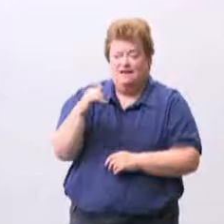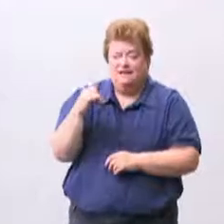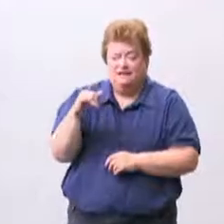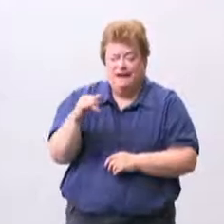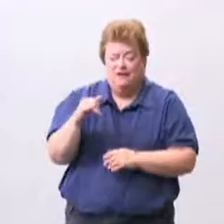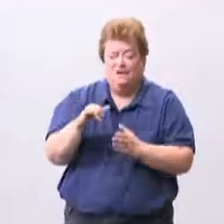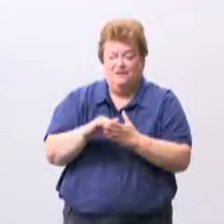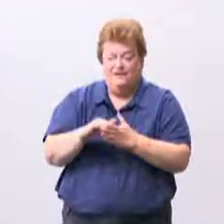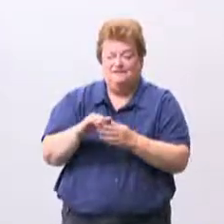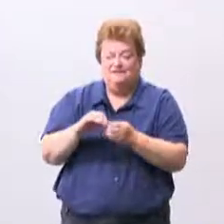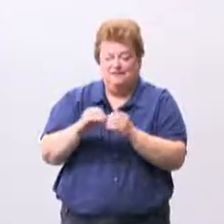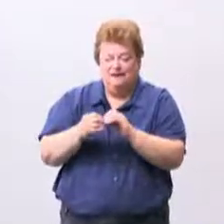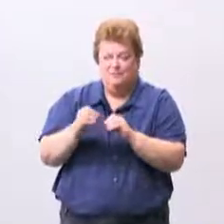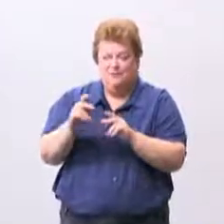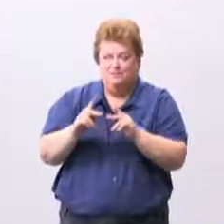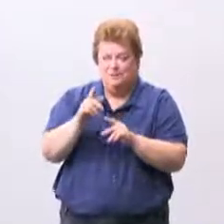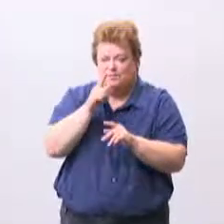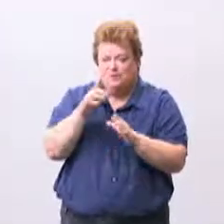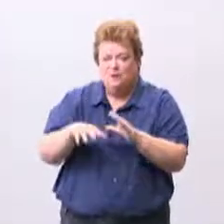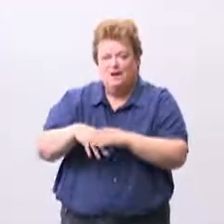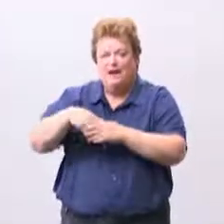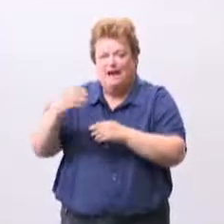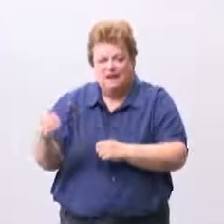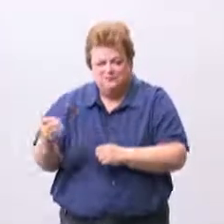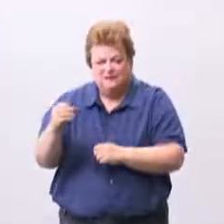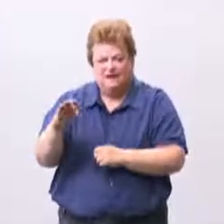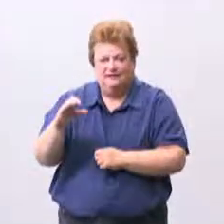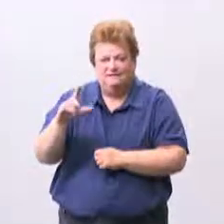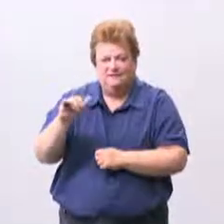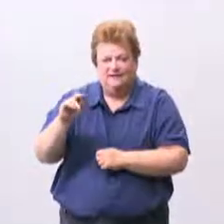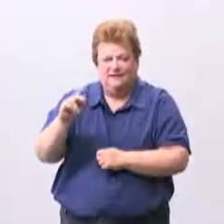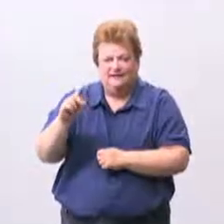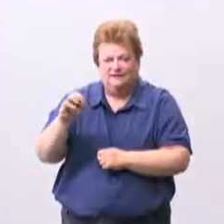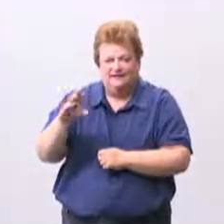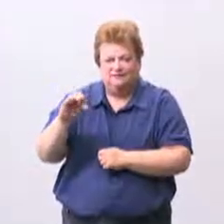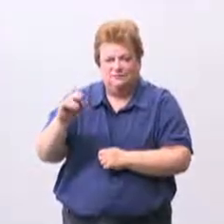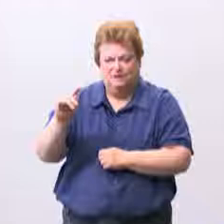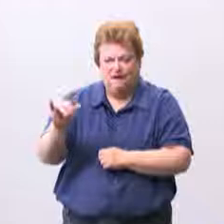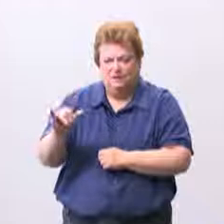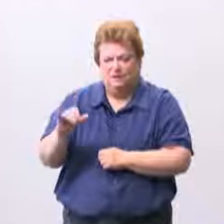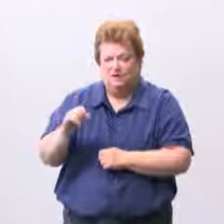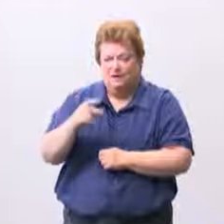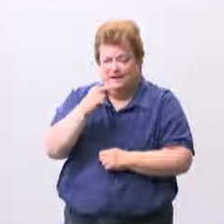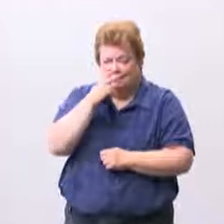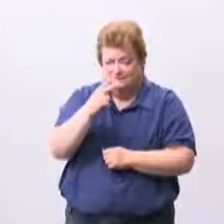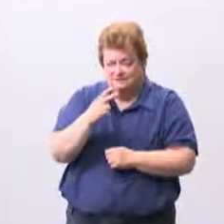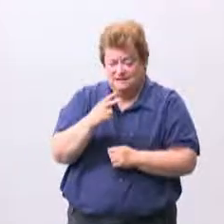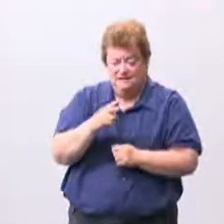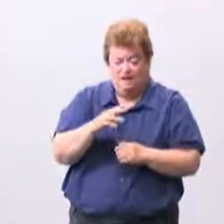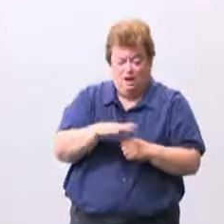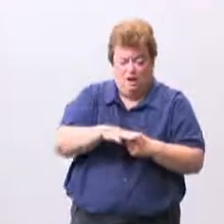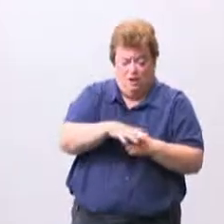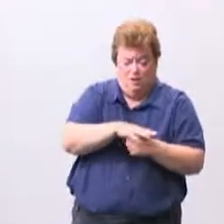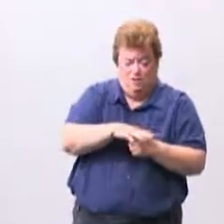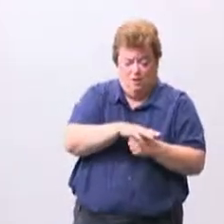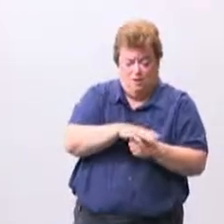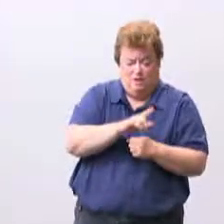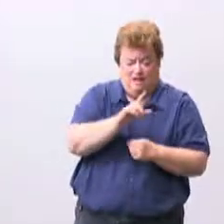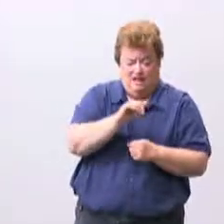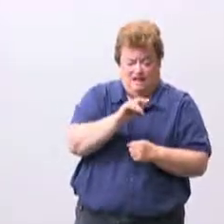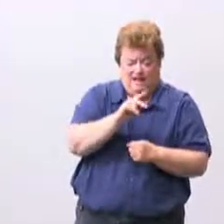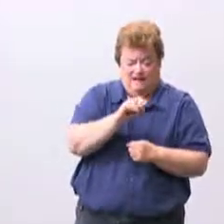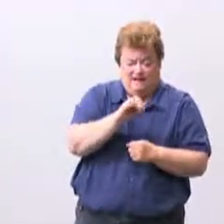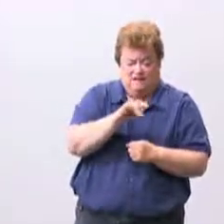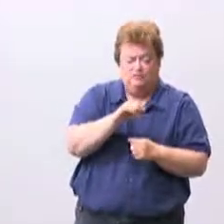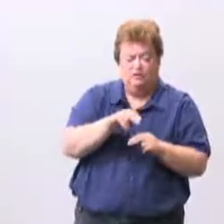number of hospitalizations from outside the county. You can see that the number of local residents hospitalized, which has been showing